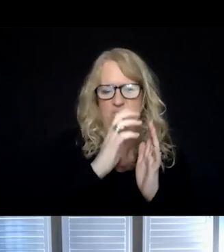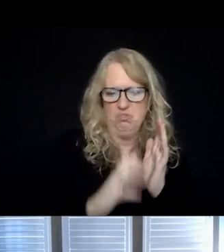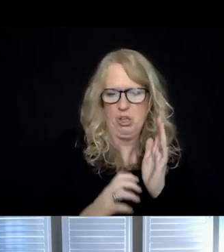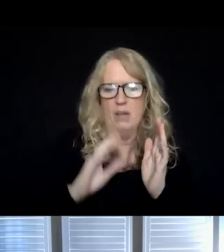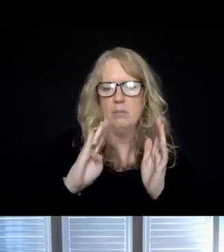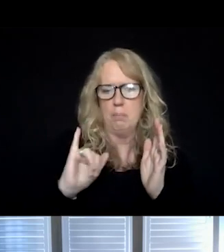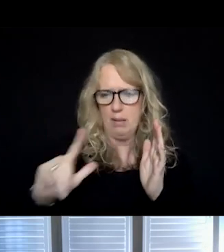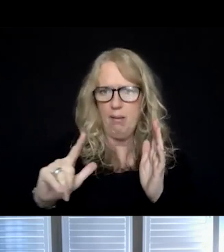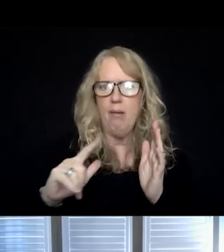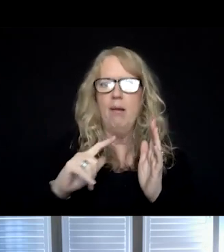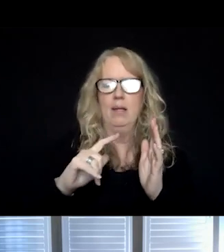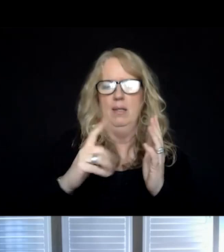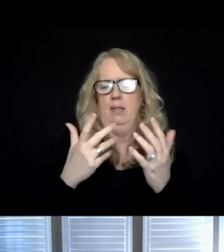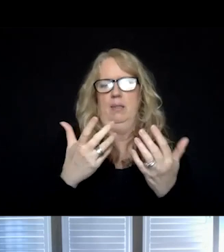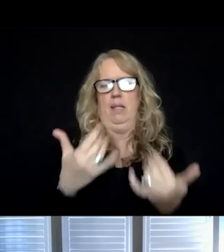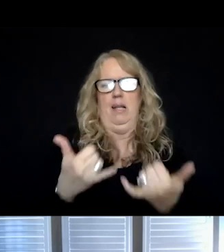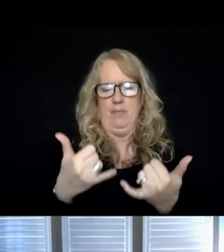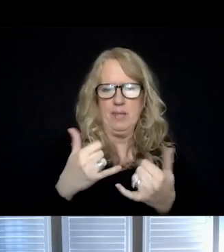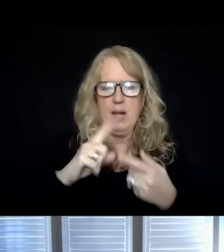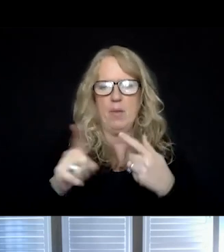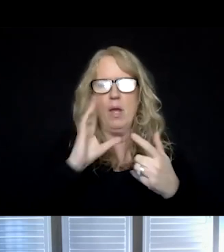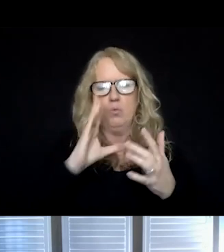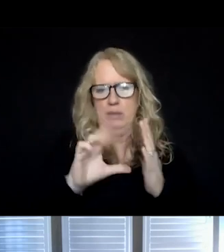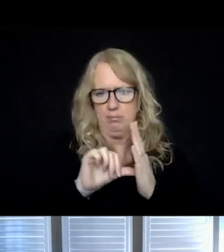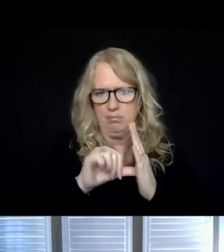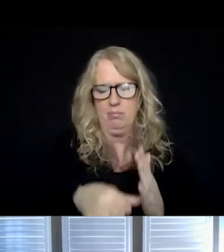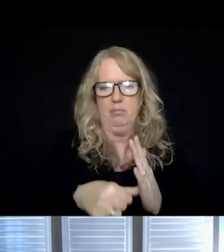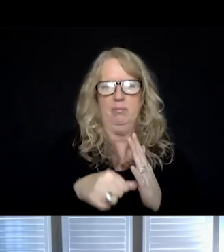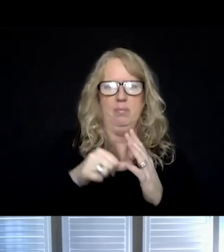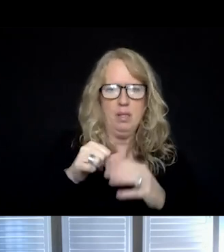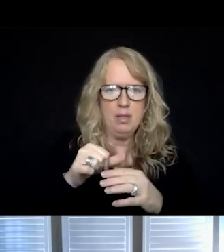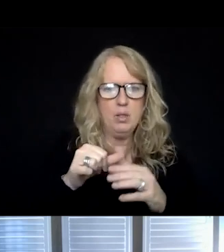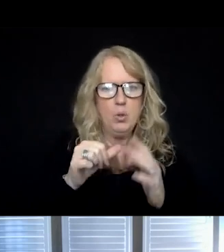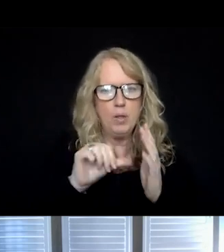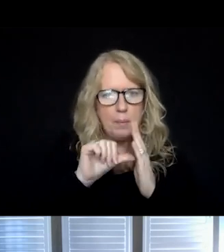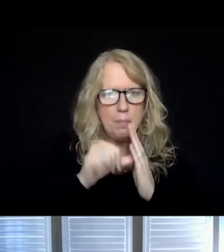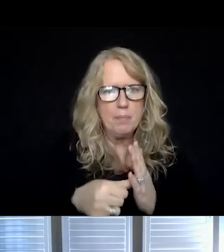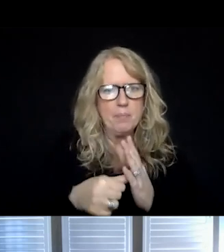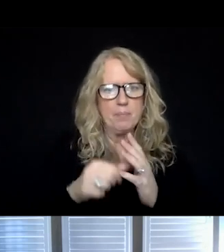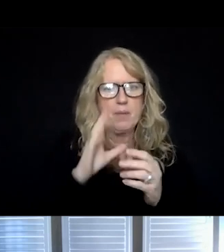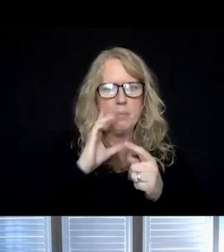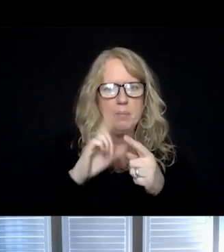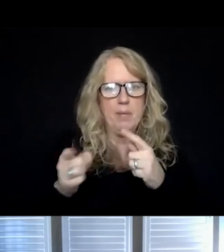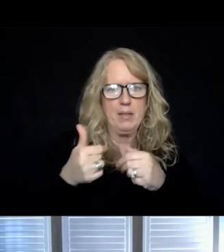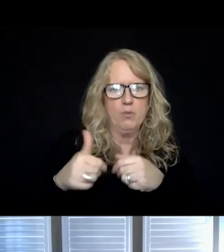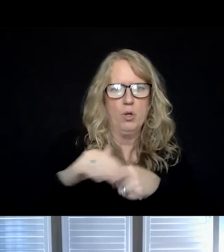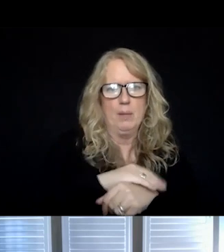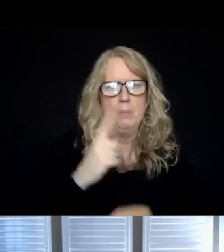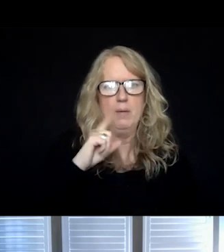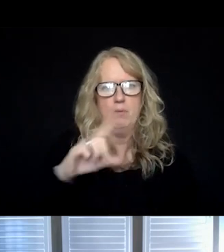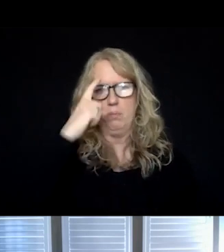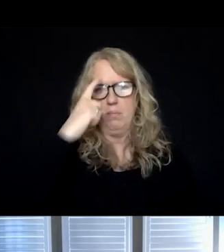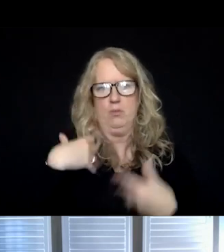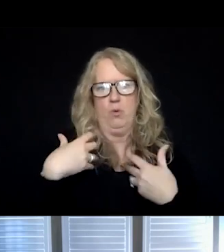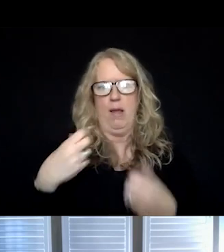to this time we put emphasis on parity. We wanted to make sure that coverage for mental health and